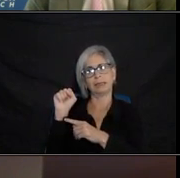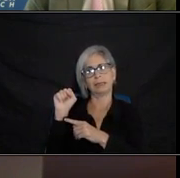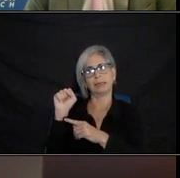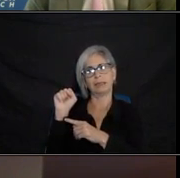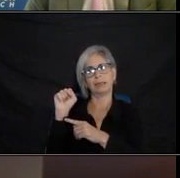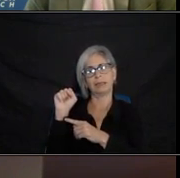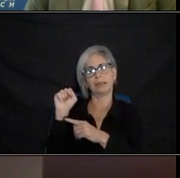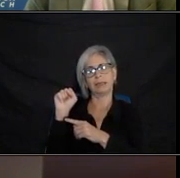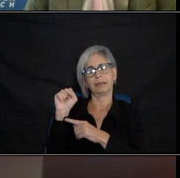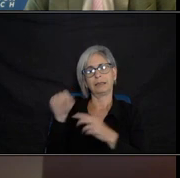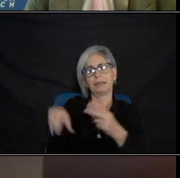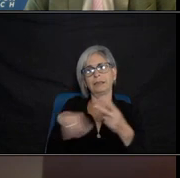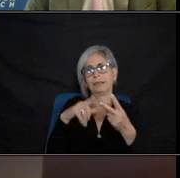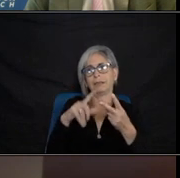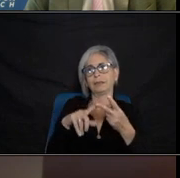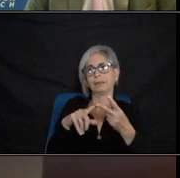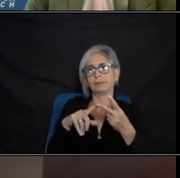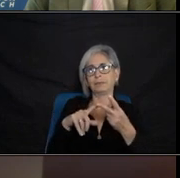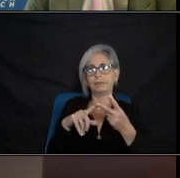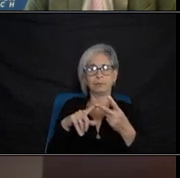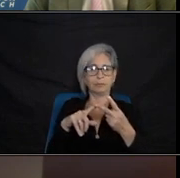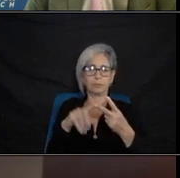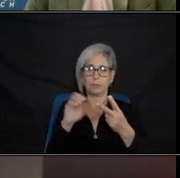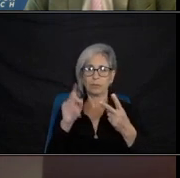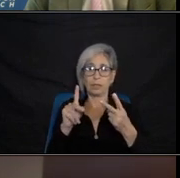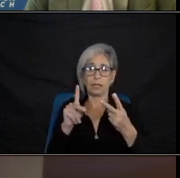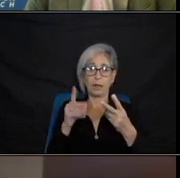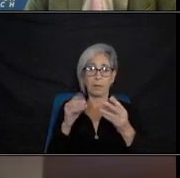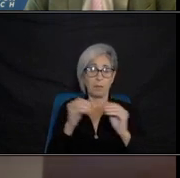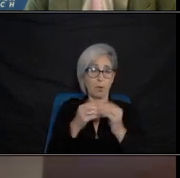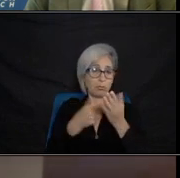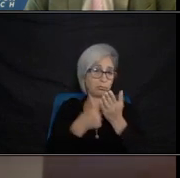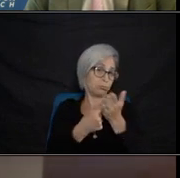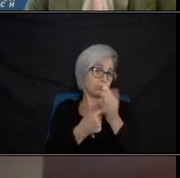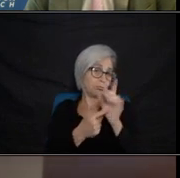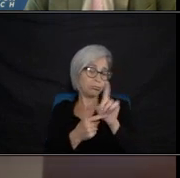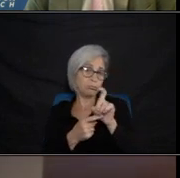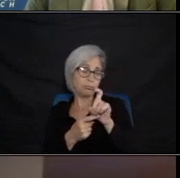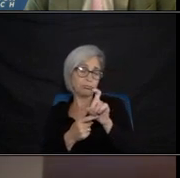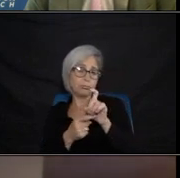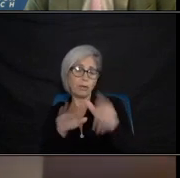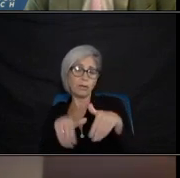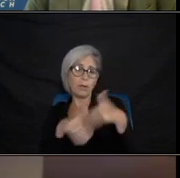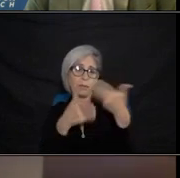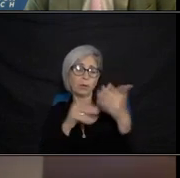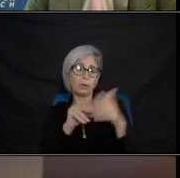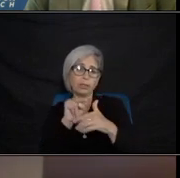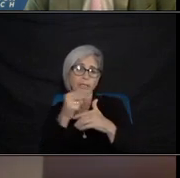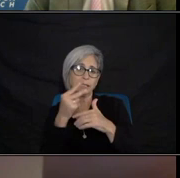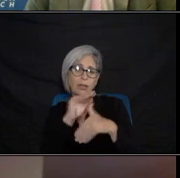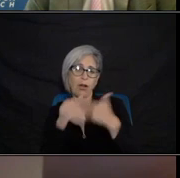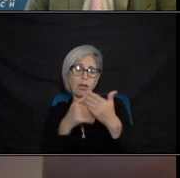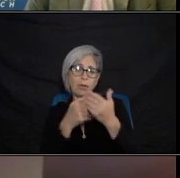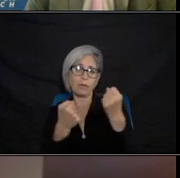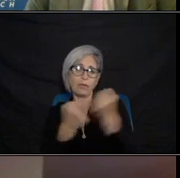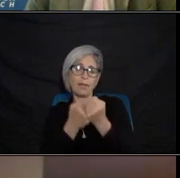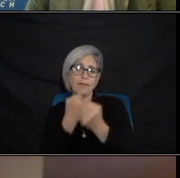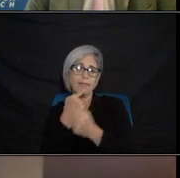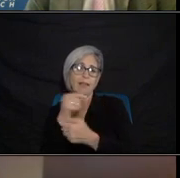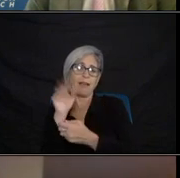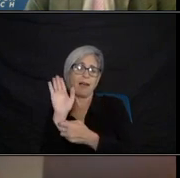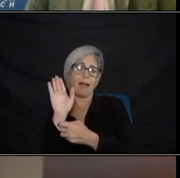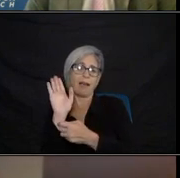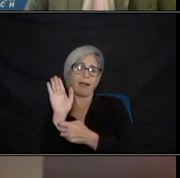Thank you. All right, seeing no further discussion, we have a motion and seconded. All those in favor state so by saying